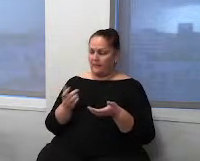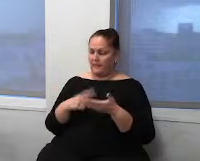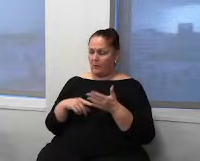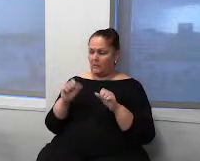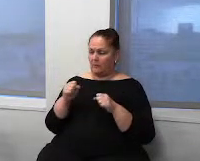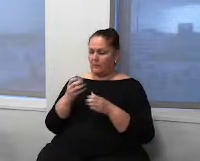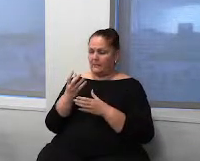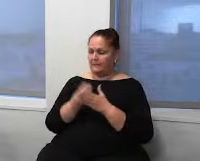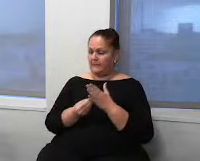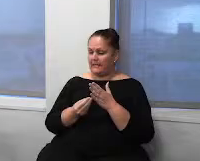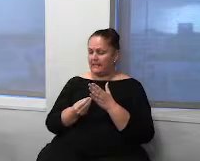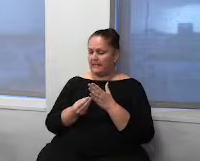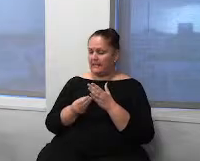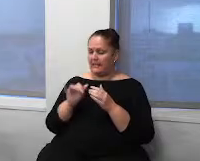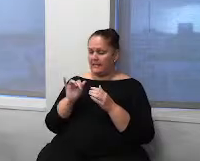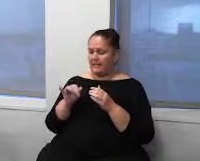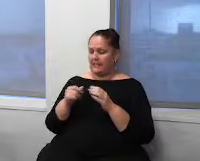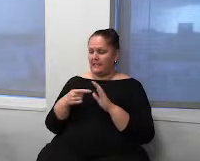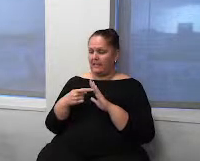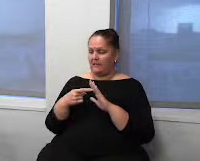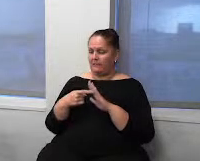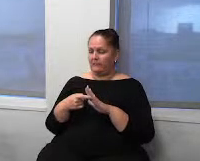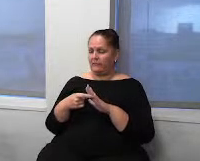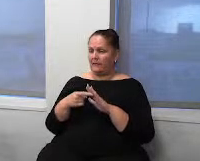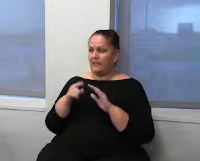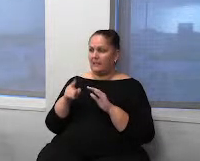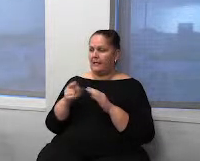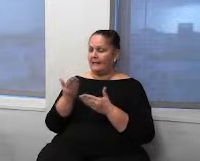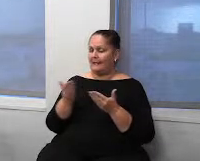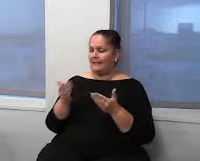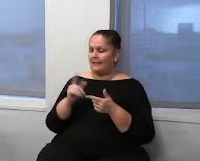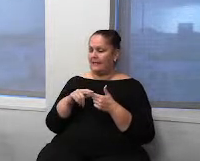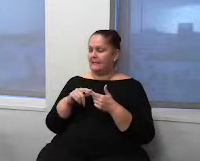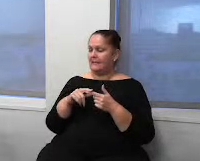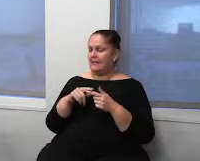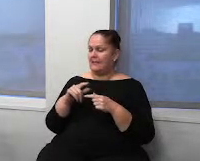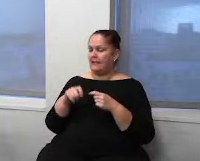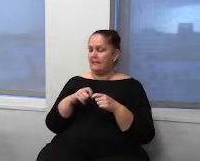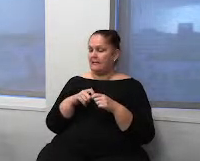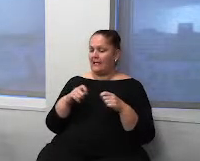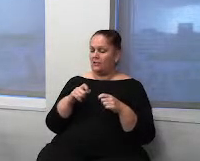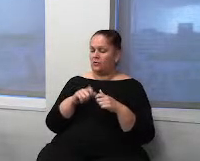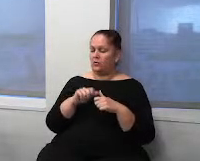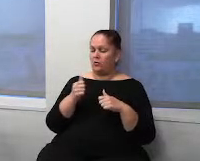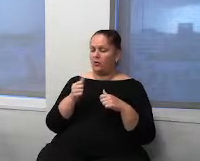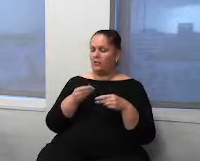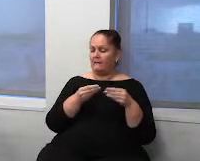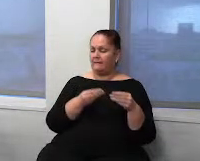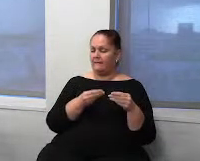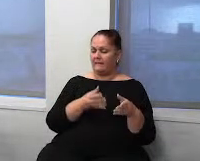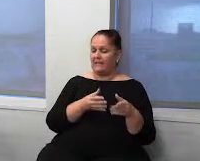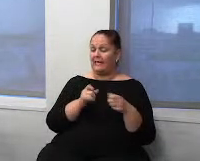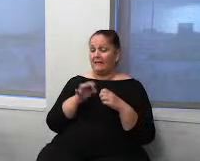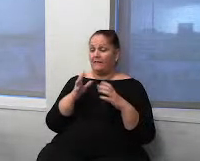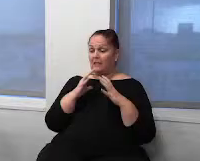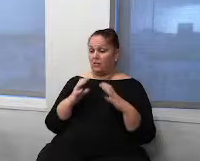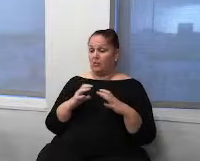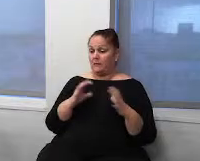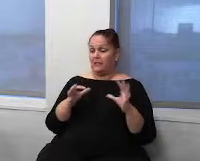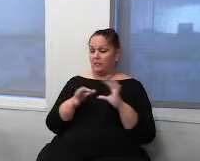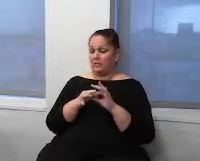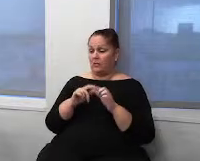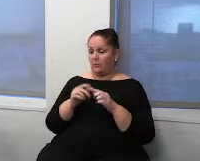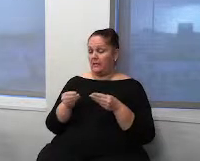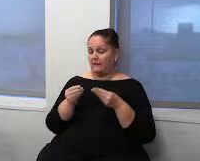What's probably missing in that reference is things like ties across to other feeders. If